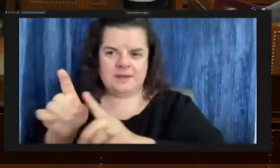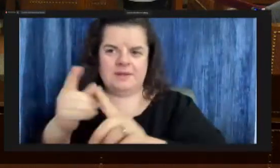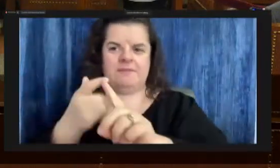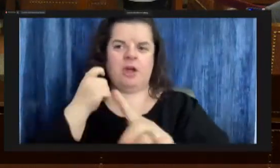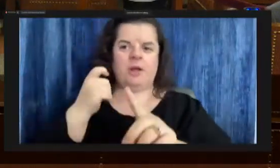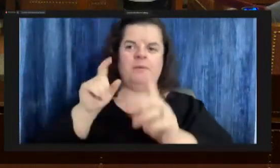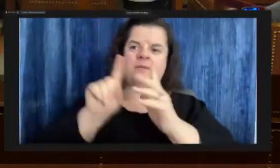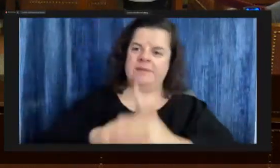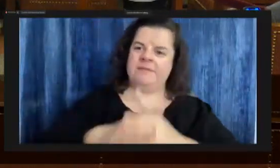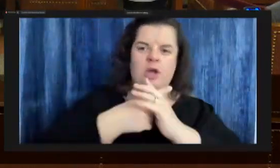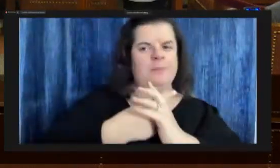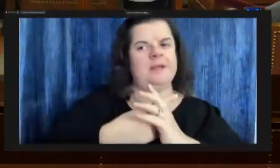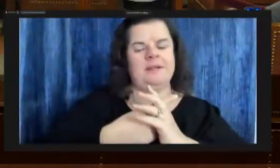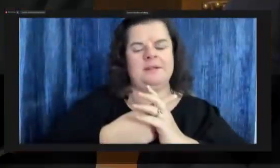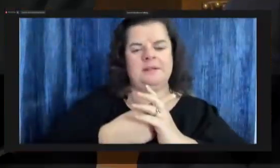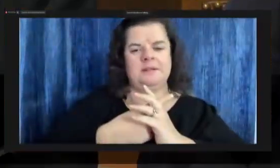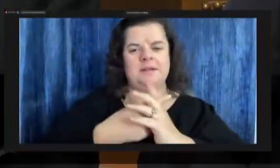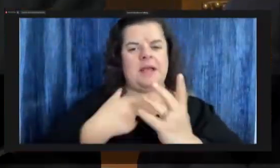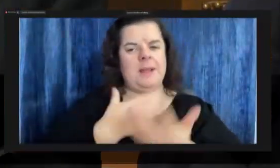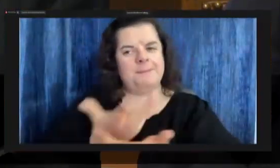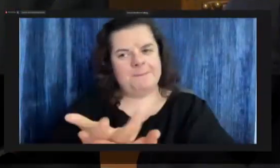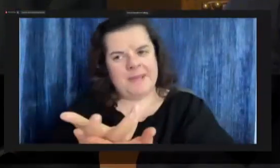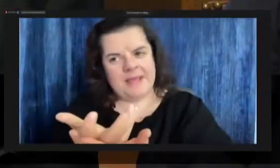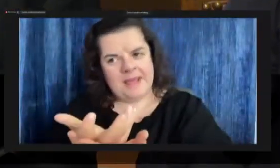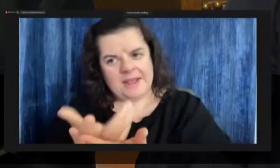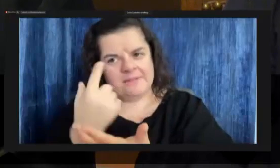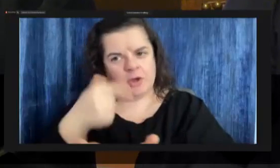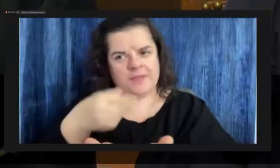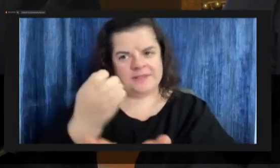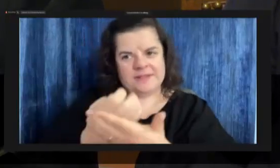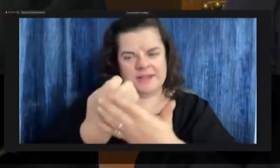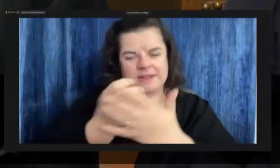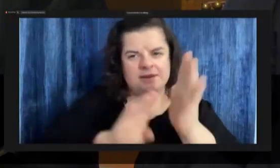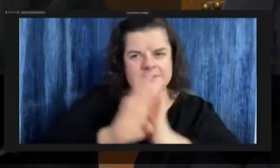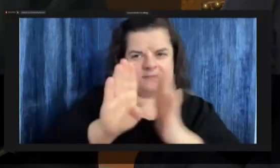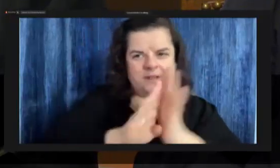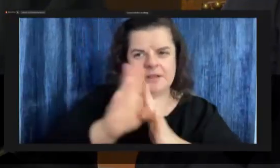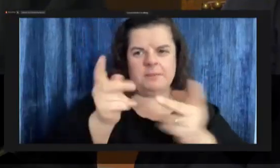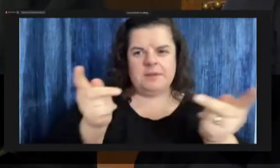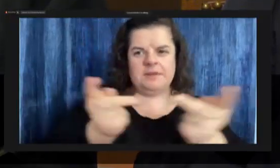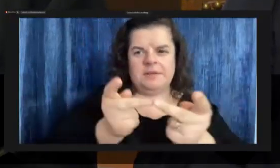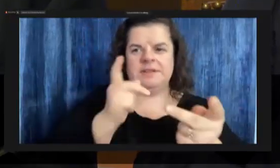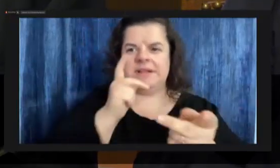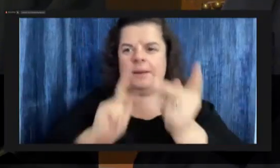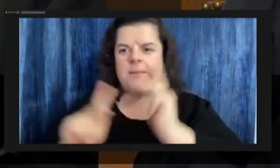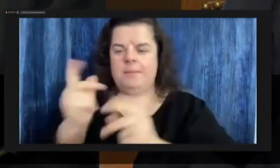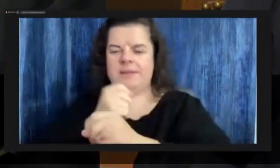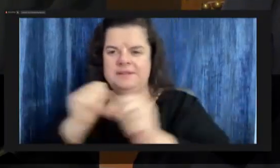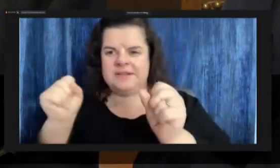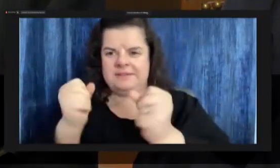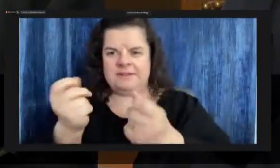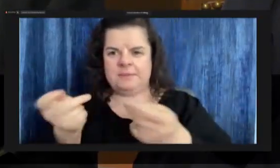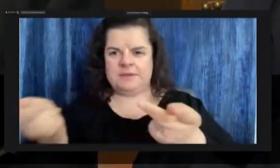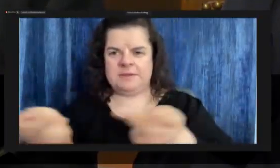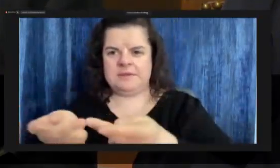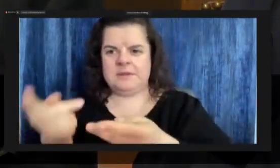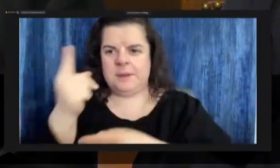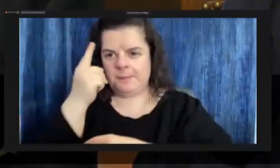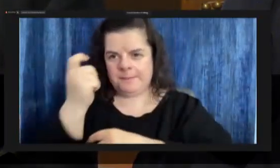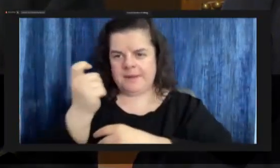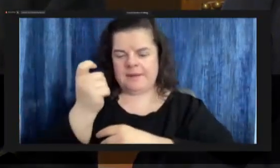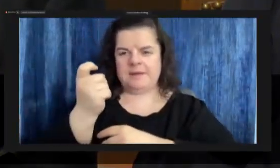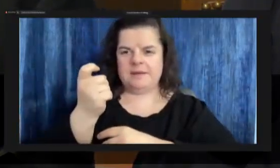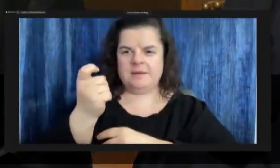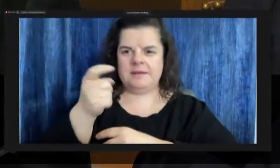From the very beginning, I begged for this to be an economic development position and not a public safety position, because it viewed it